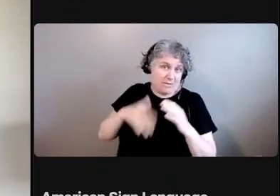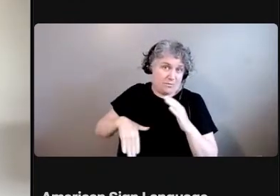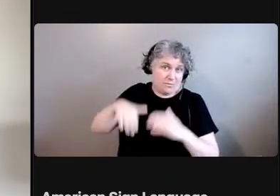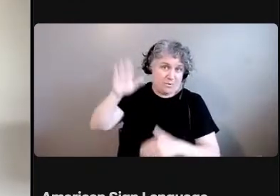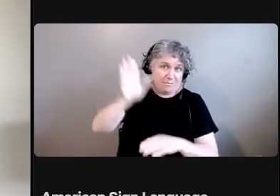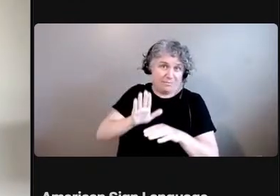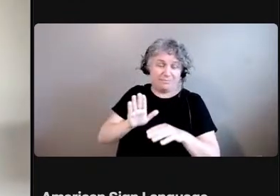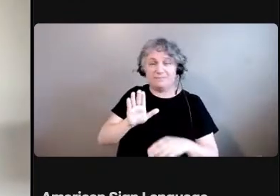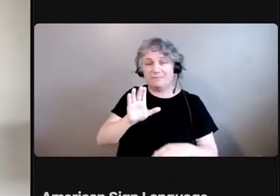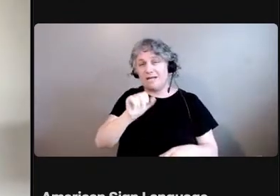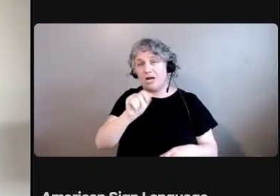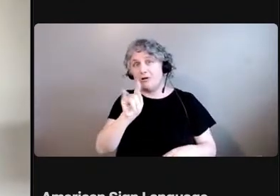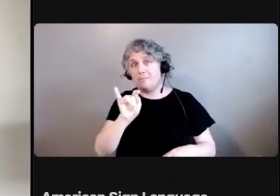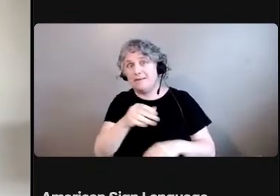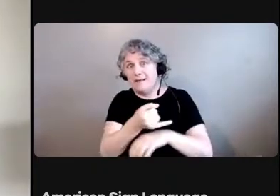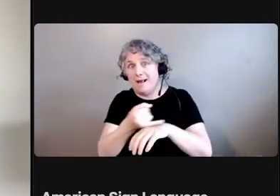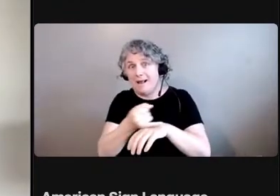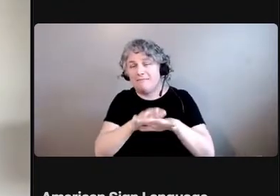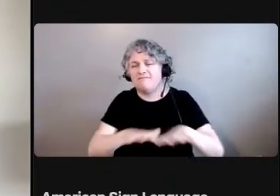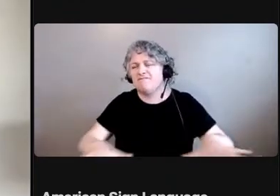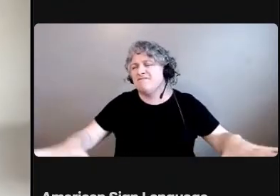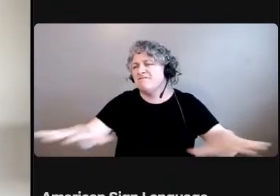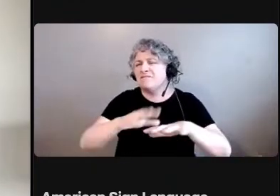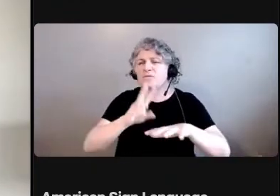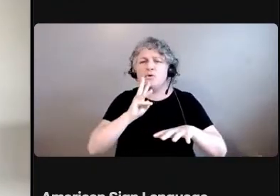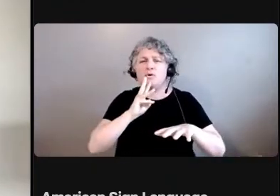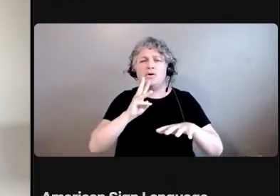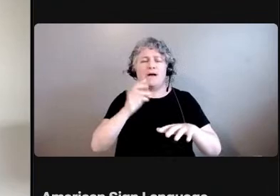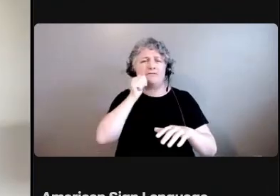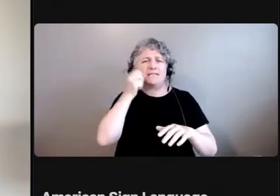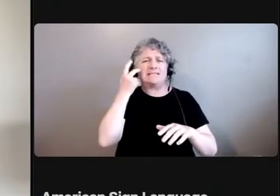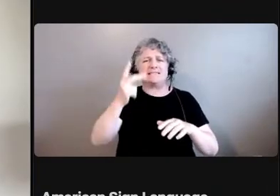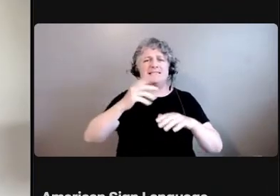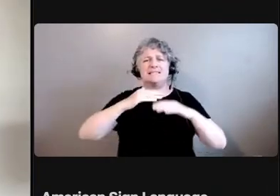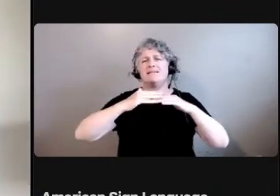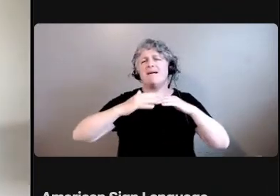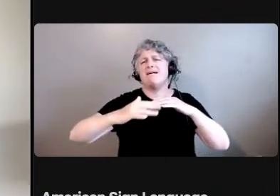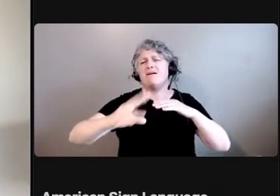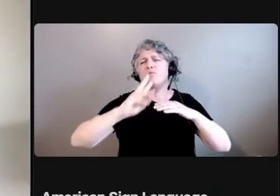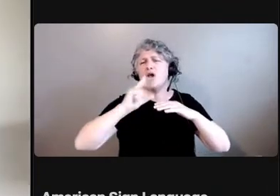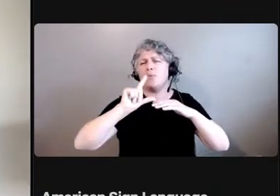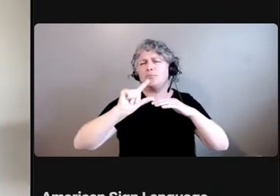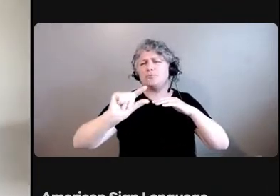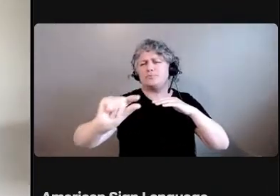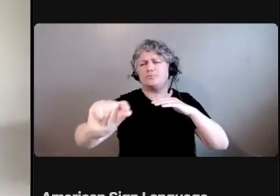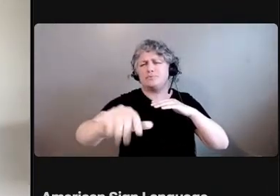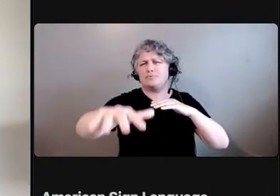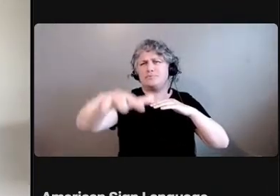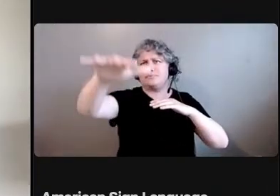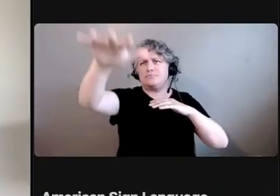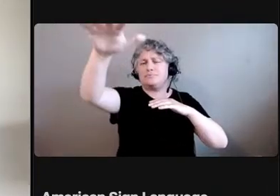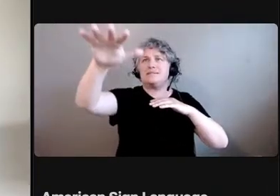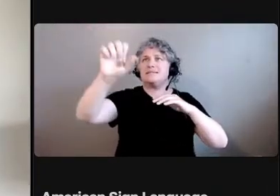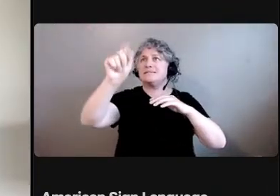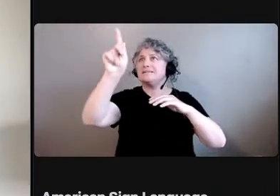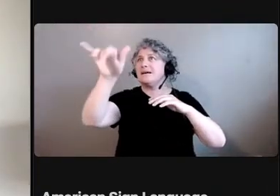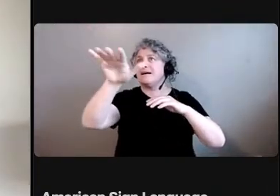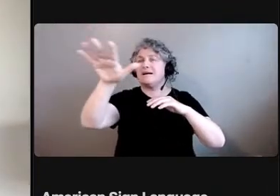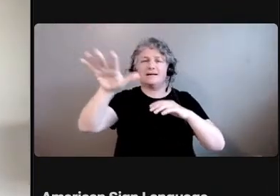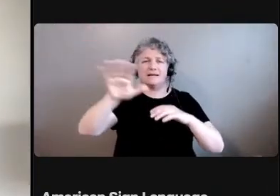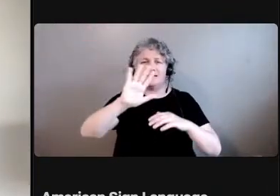Caribbean surrounded by water and sea met sky every day in every direction, I personally can never get tired